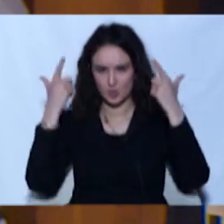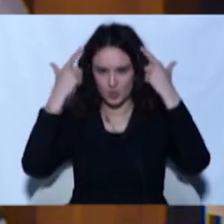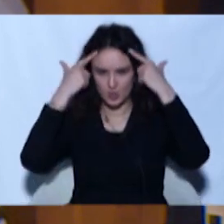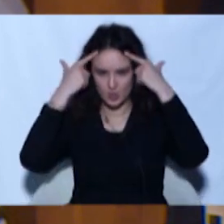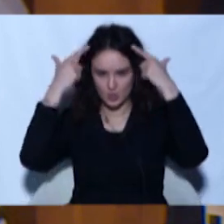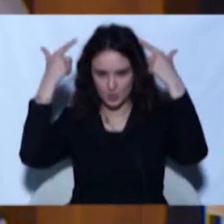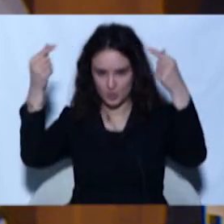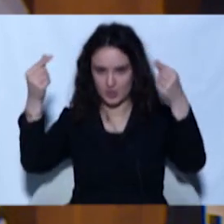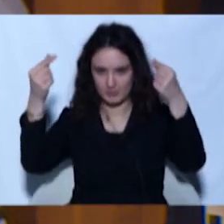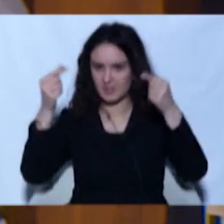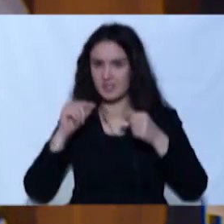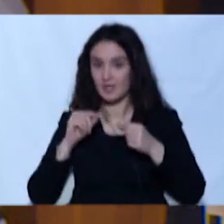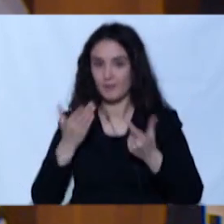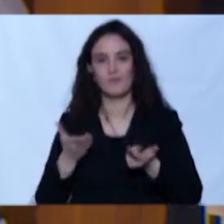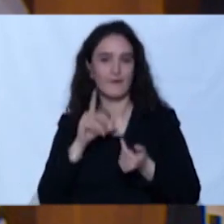ears.